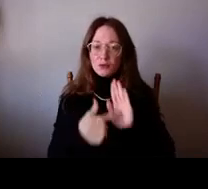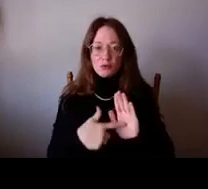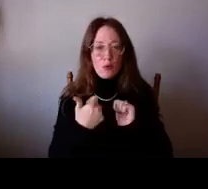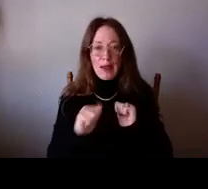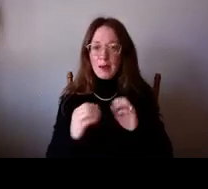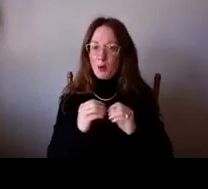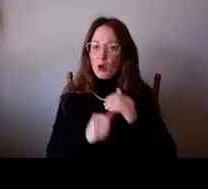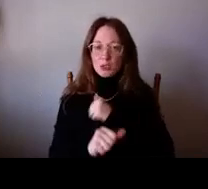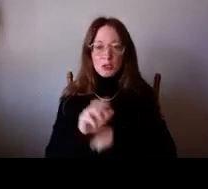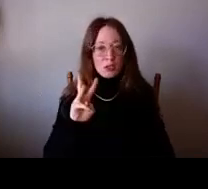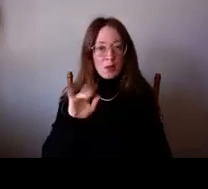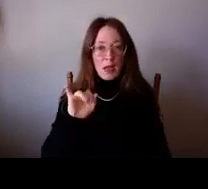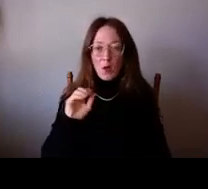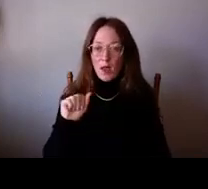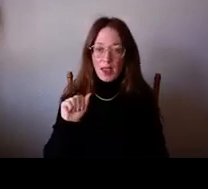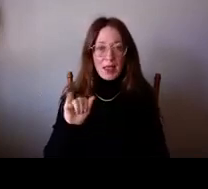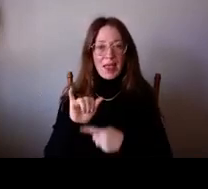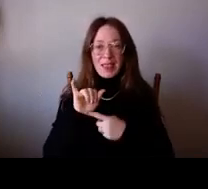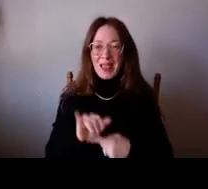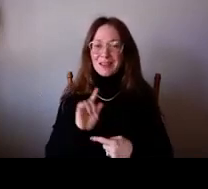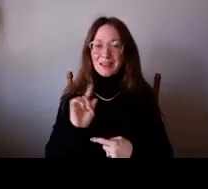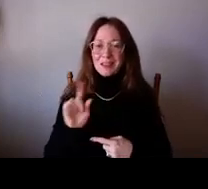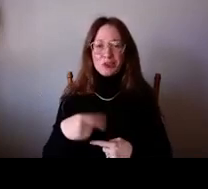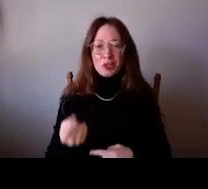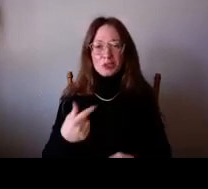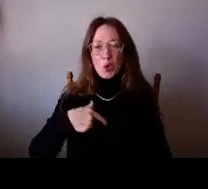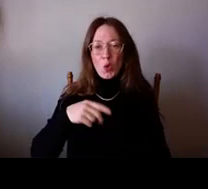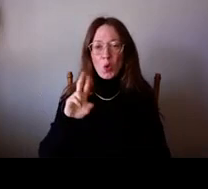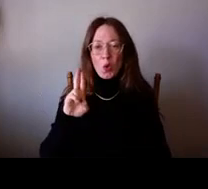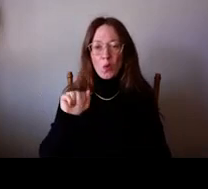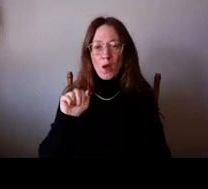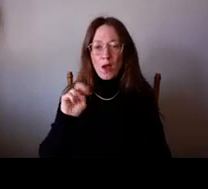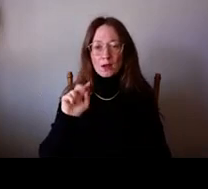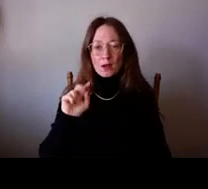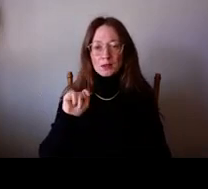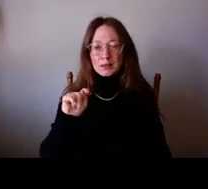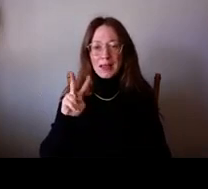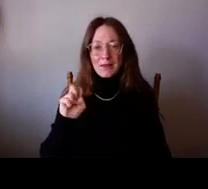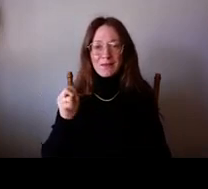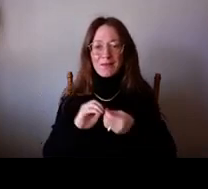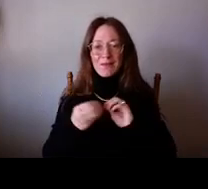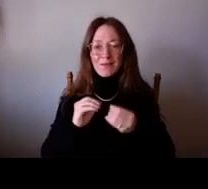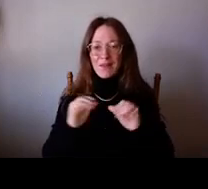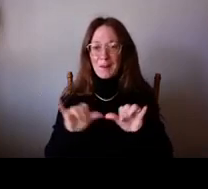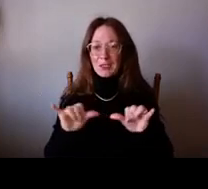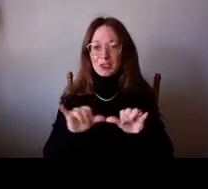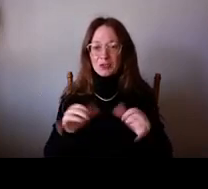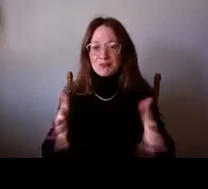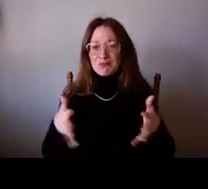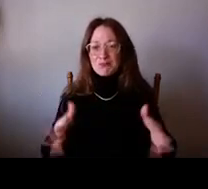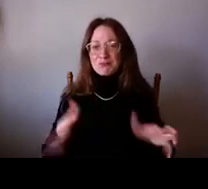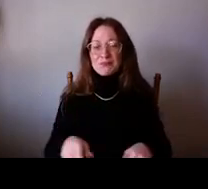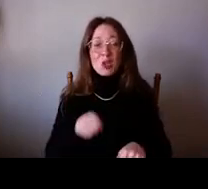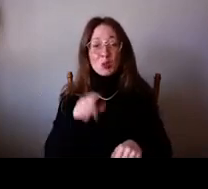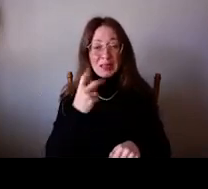and it represents a purely quantitatively based measure. However, as you can see from this slide,